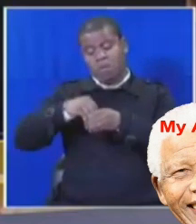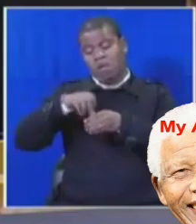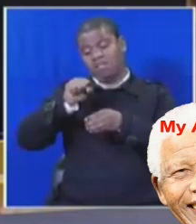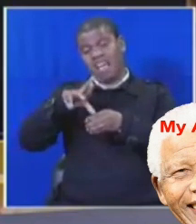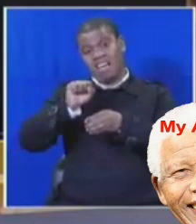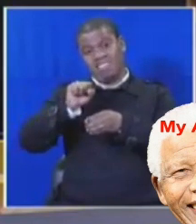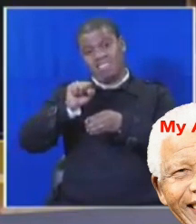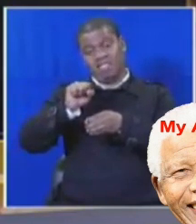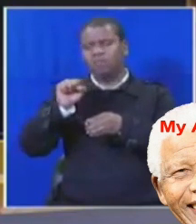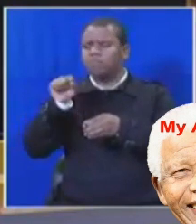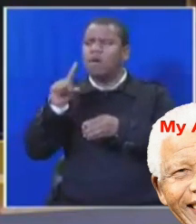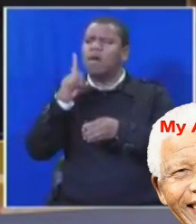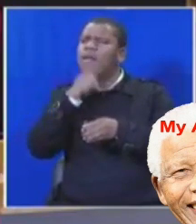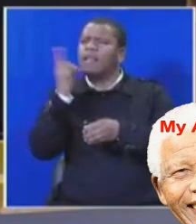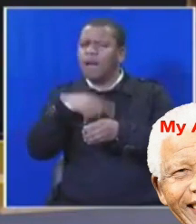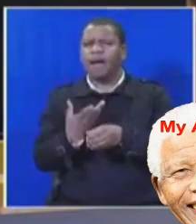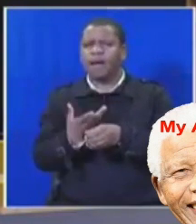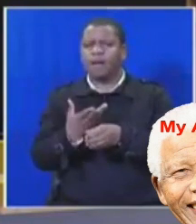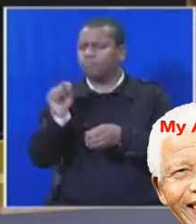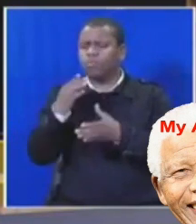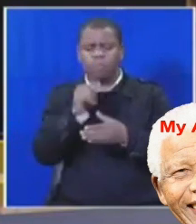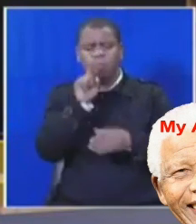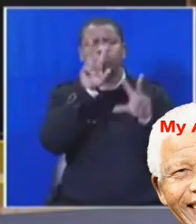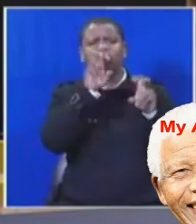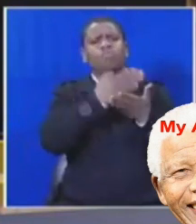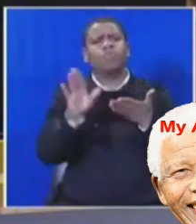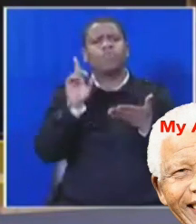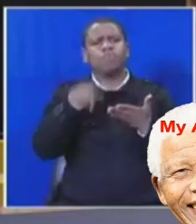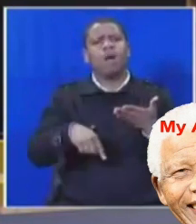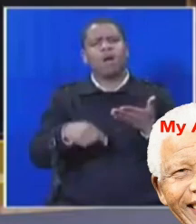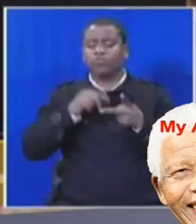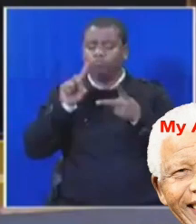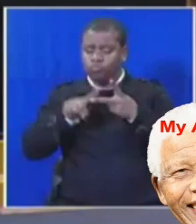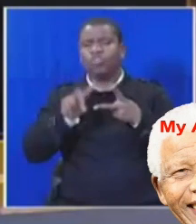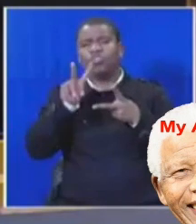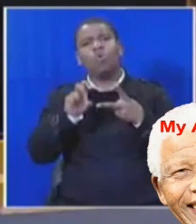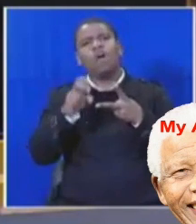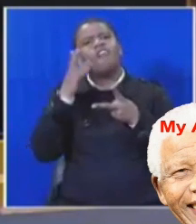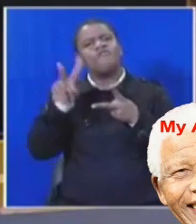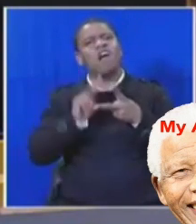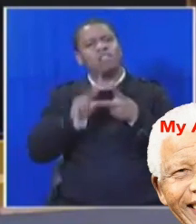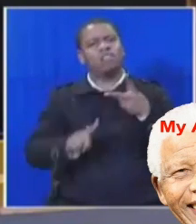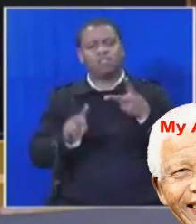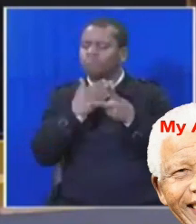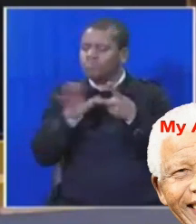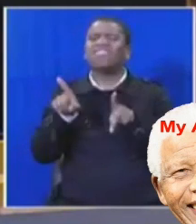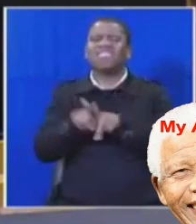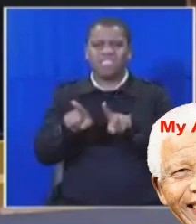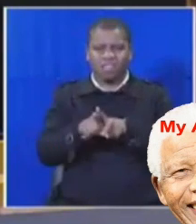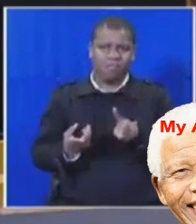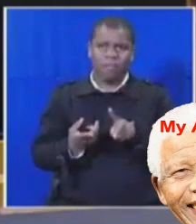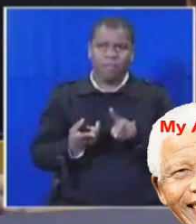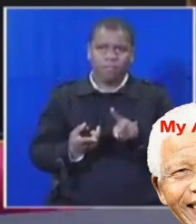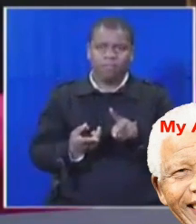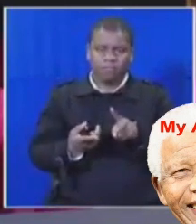lies. He must withdraw. And again, you must clarify that issue of violence. That when you don't have the capacity of Order, violence. honorable member. You are just an extension